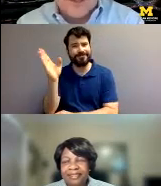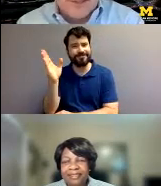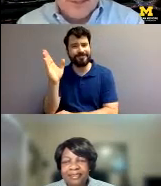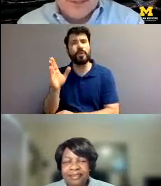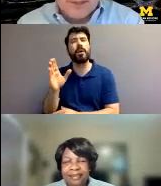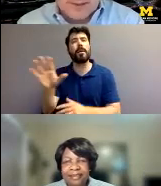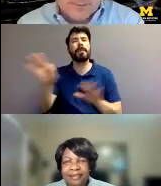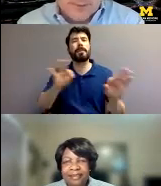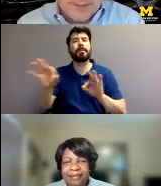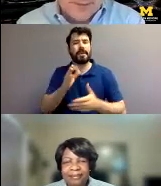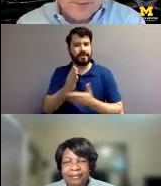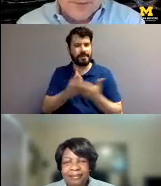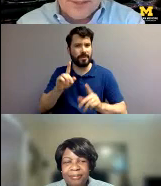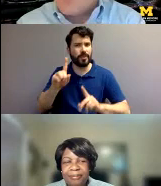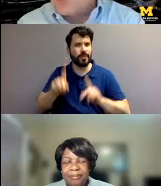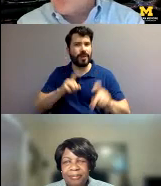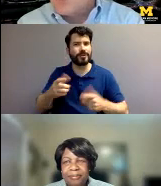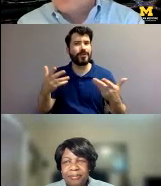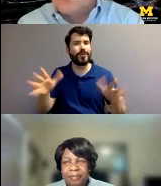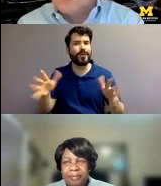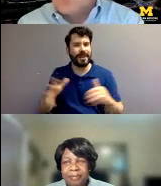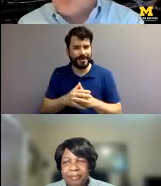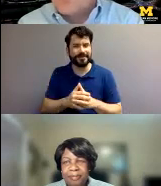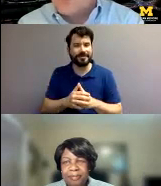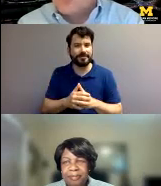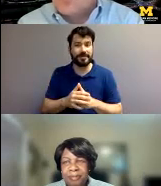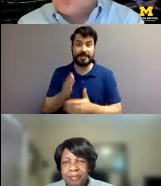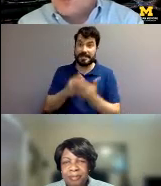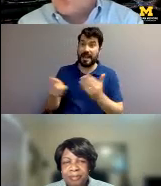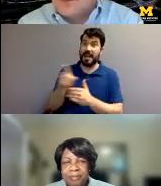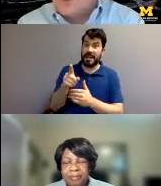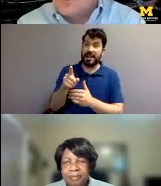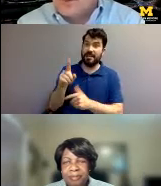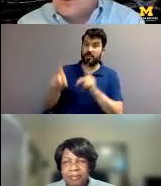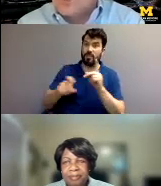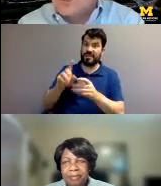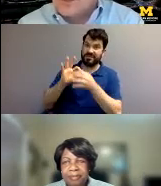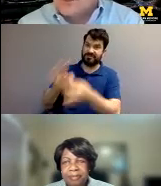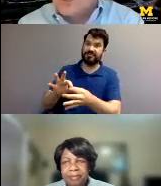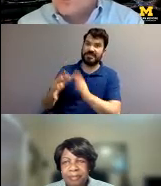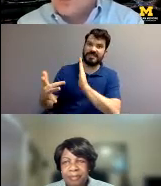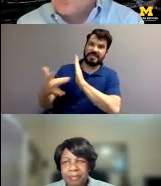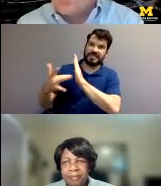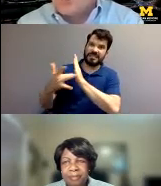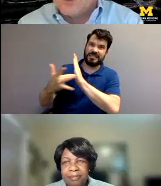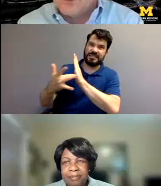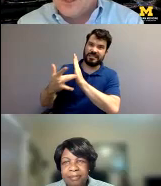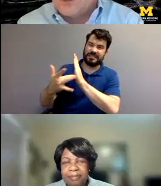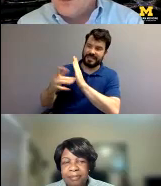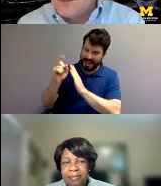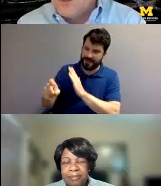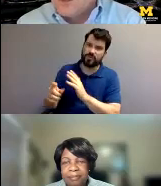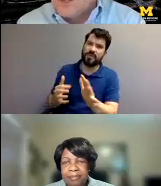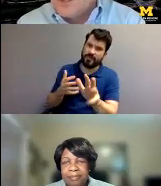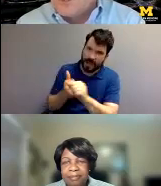great. And actually some of them were very much IT related, important questions that we'll need to follow up with and we'll